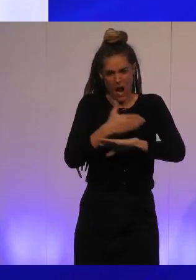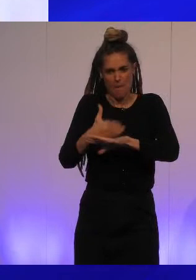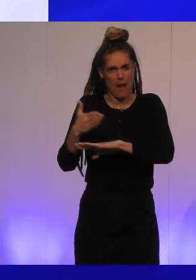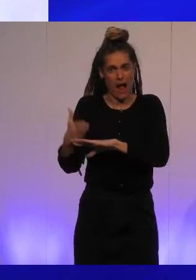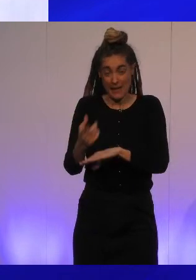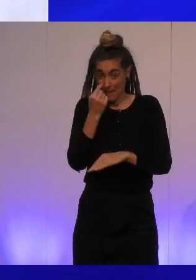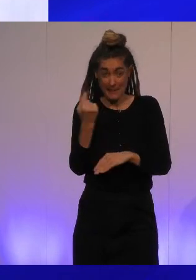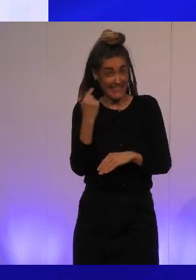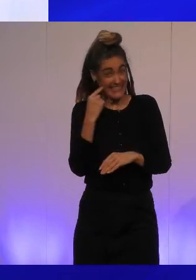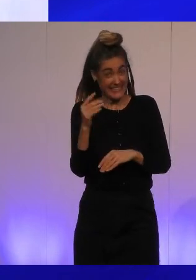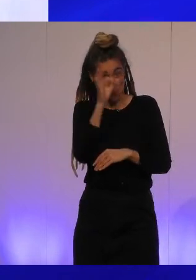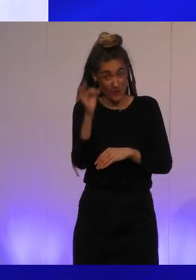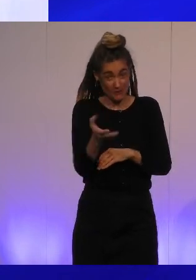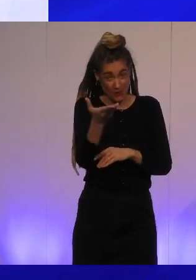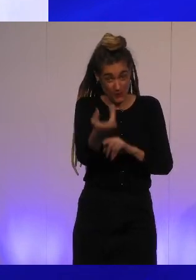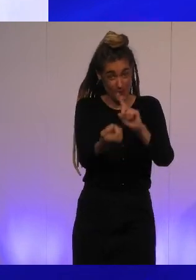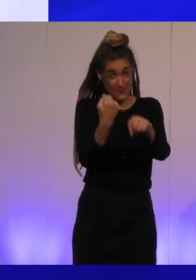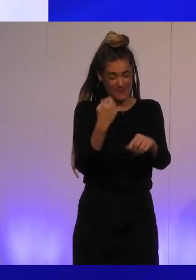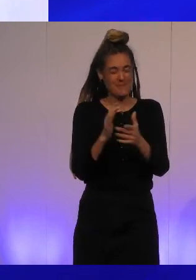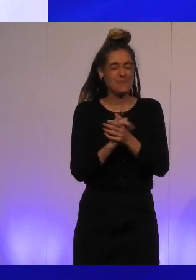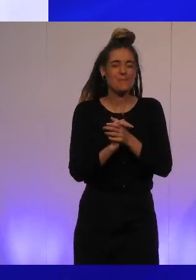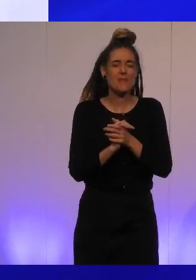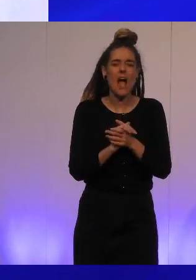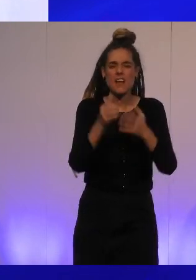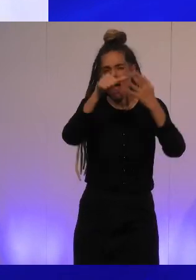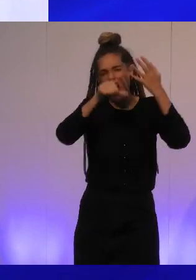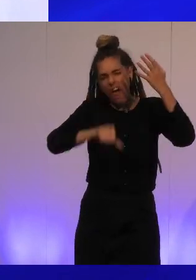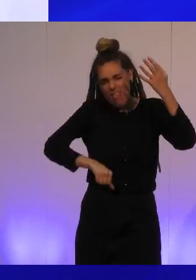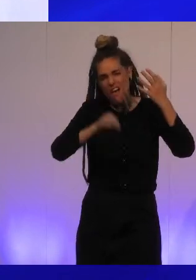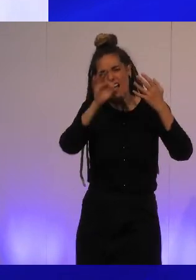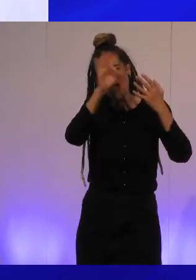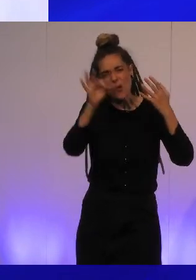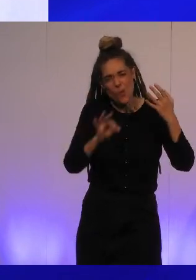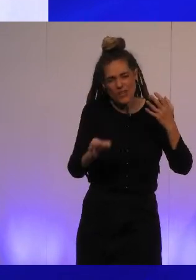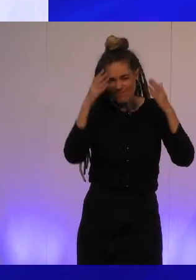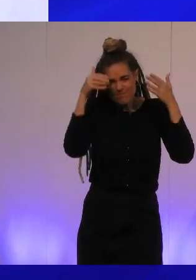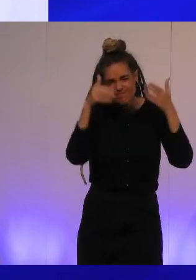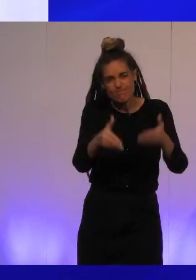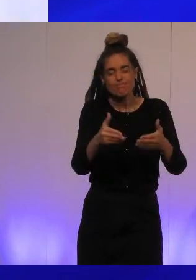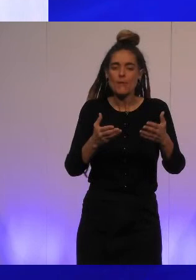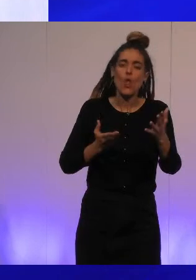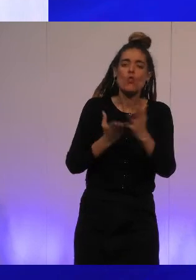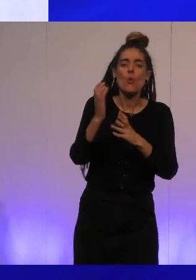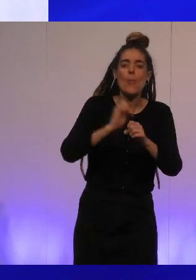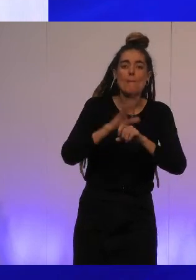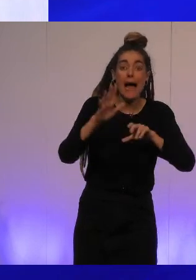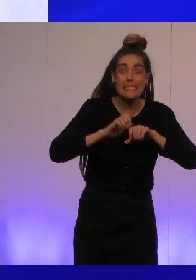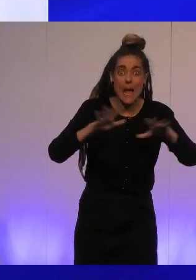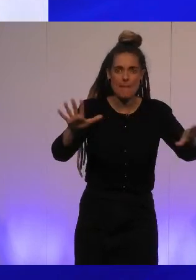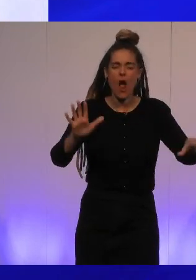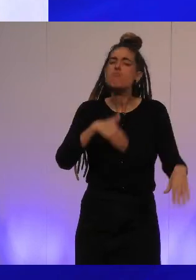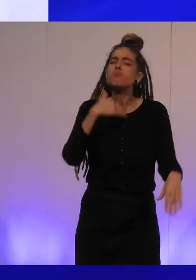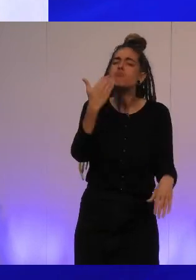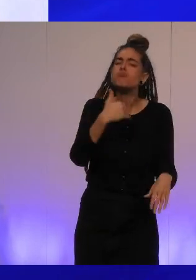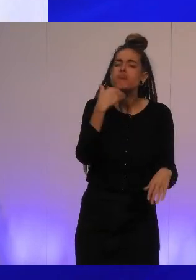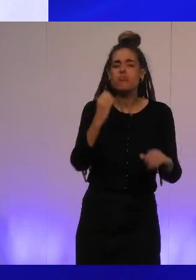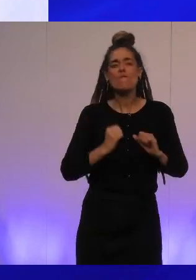one. There's another series of questions, Angie, and they're all about, through the pandemic, there's been free parking